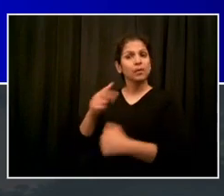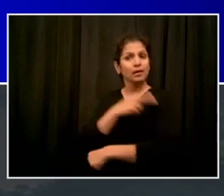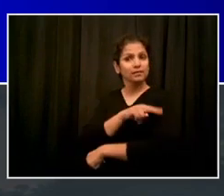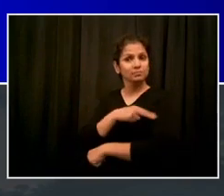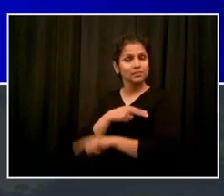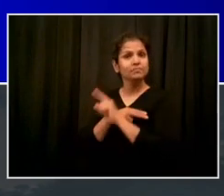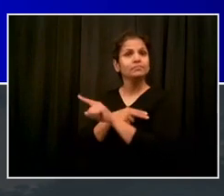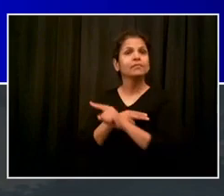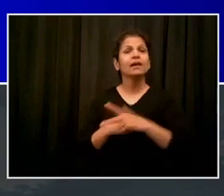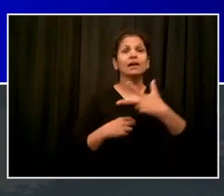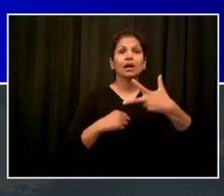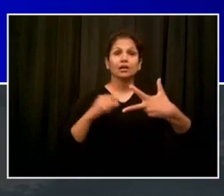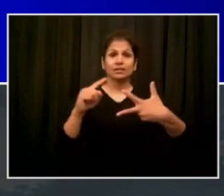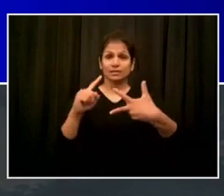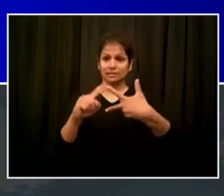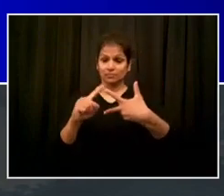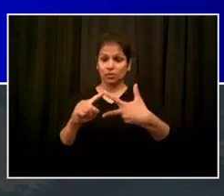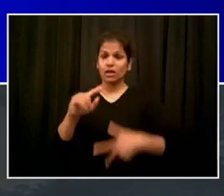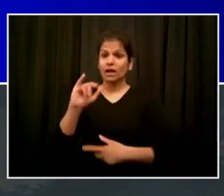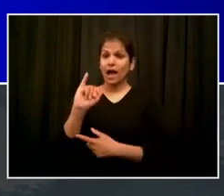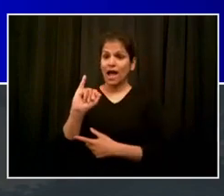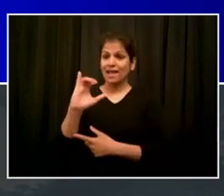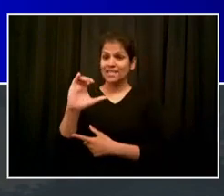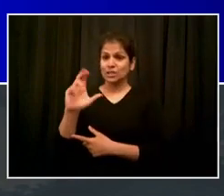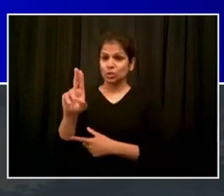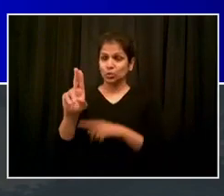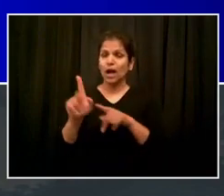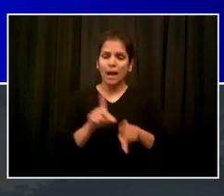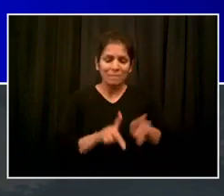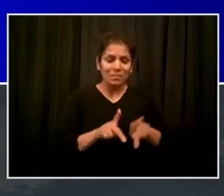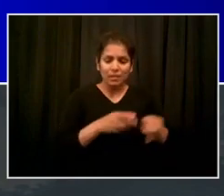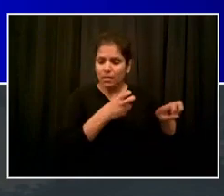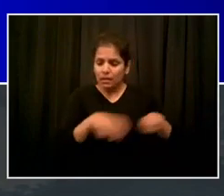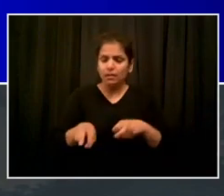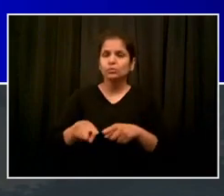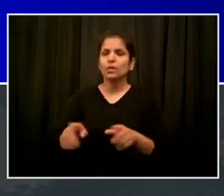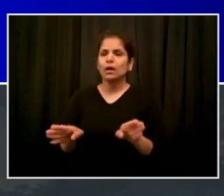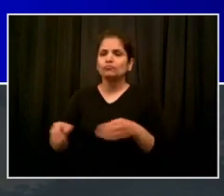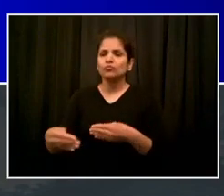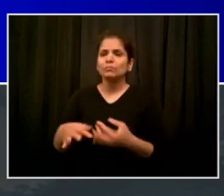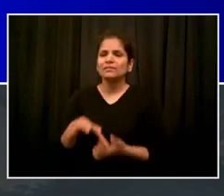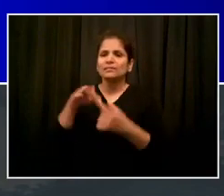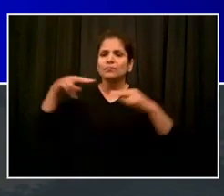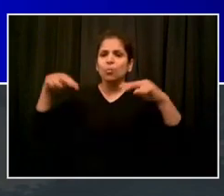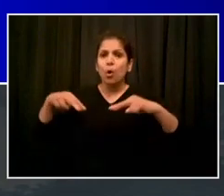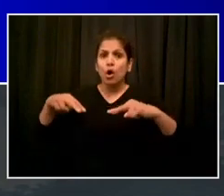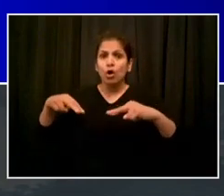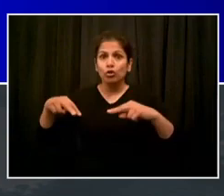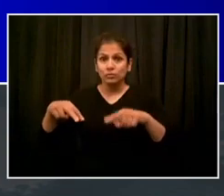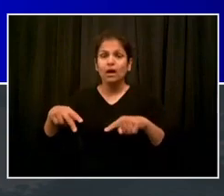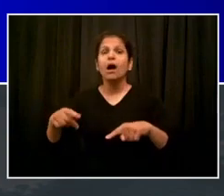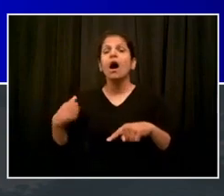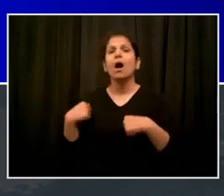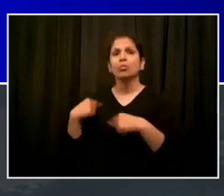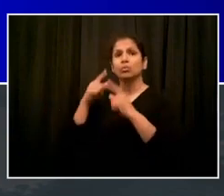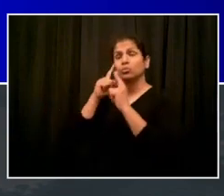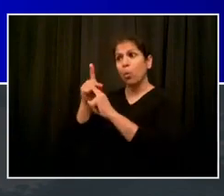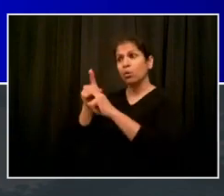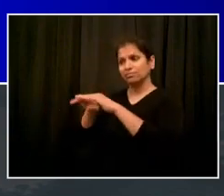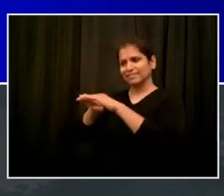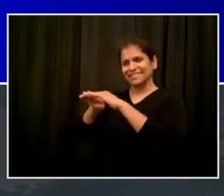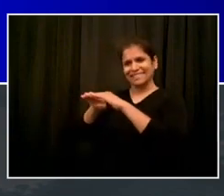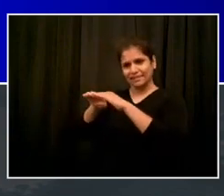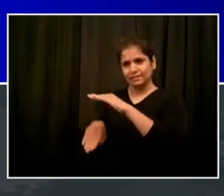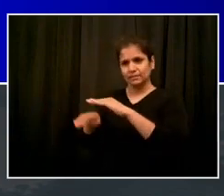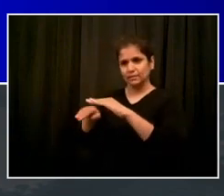threshold needs to be under 375. This today is really good news. Congratulations, because again, this is all